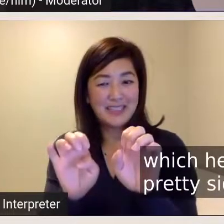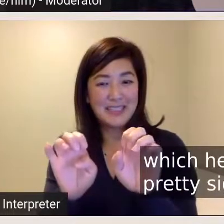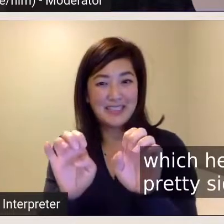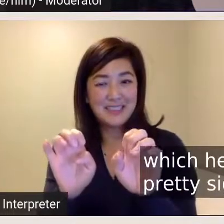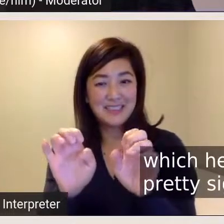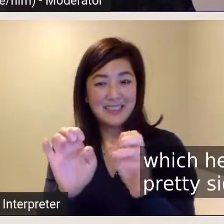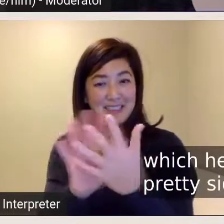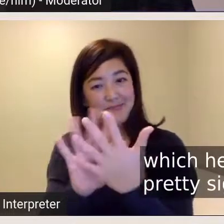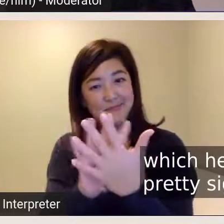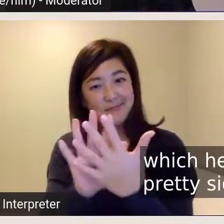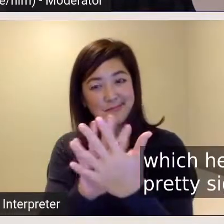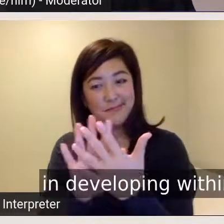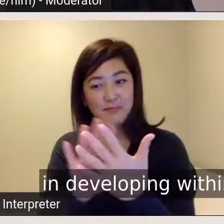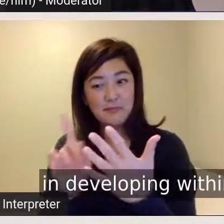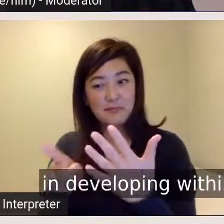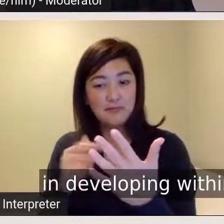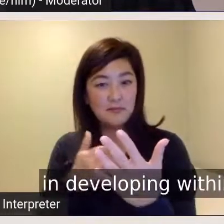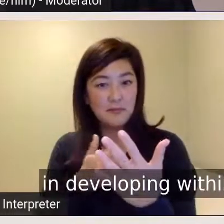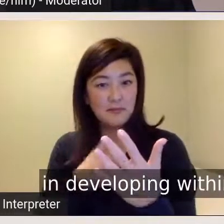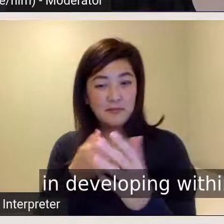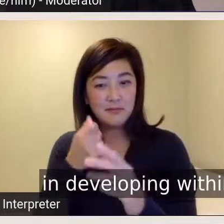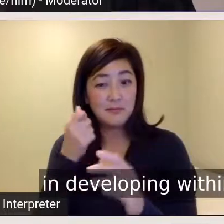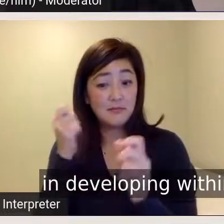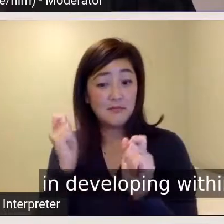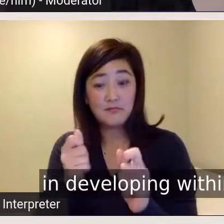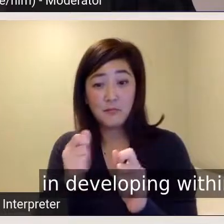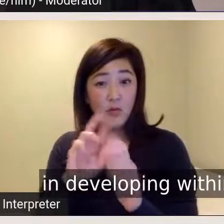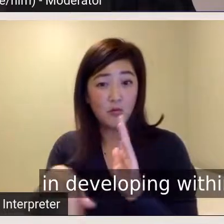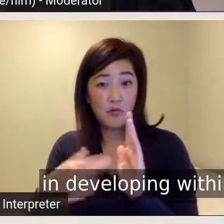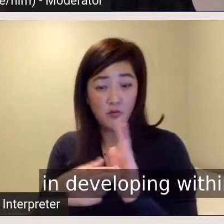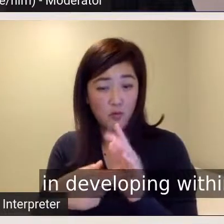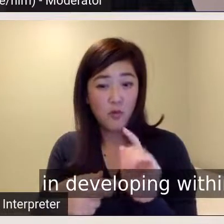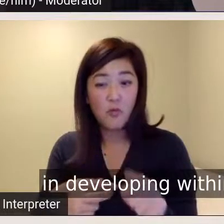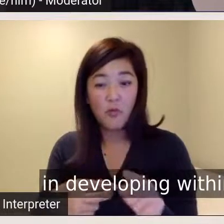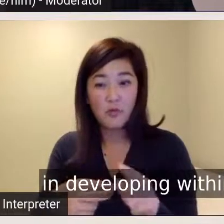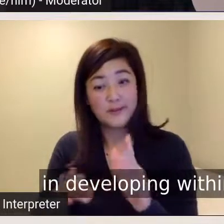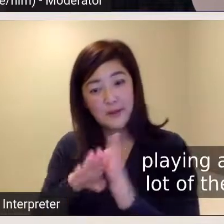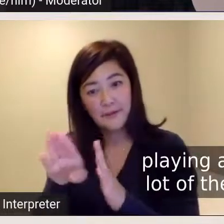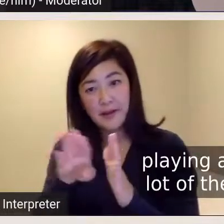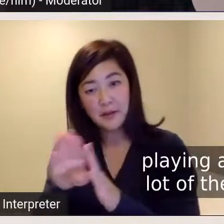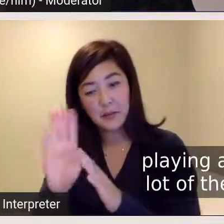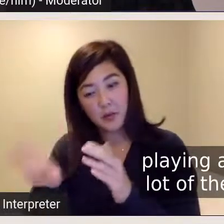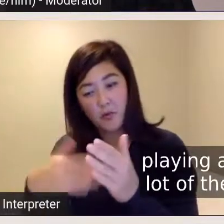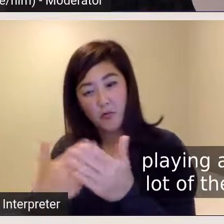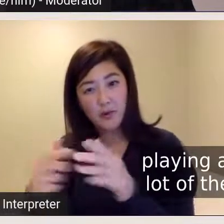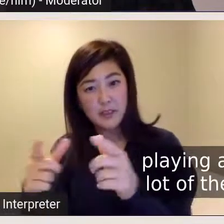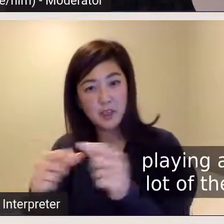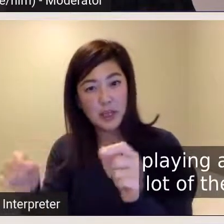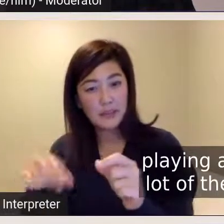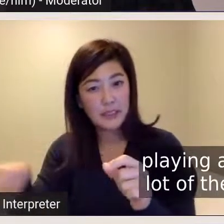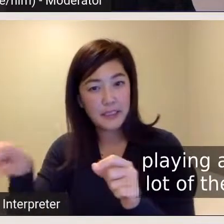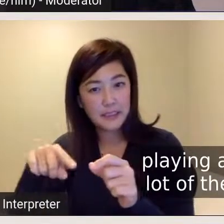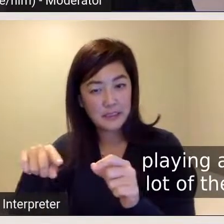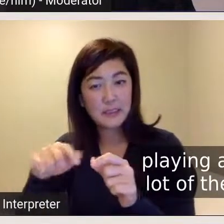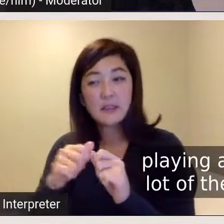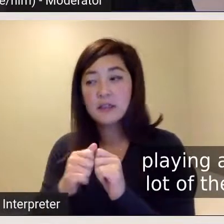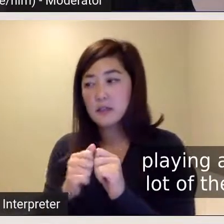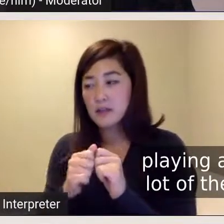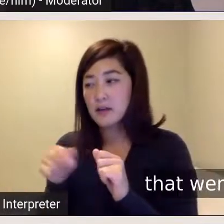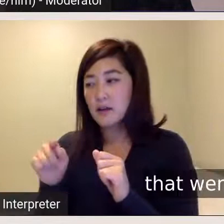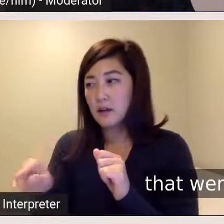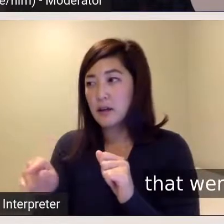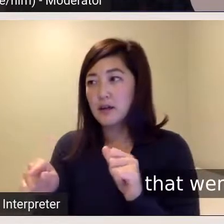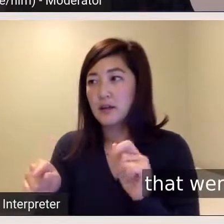had a pretty significant role in developing within the Japanese context, playing around with a lot of these